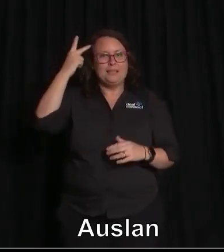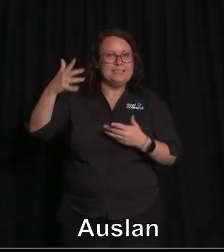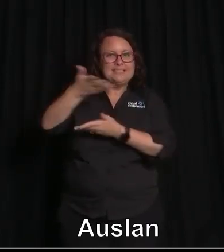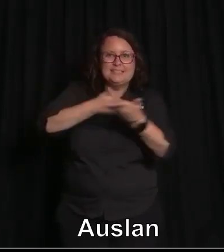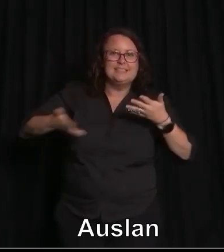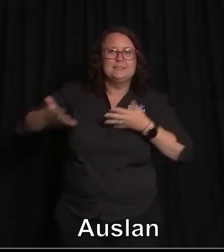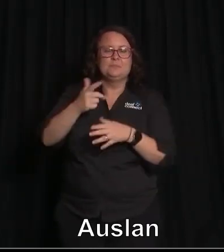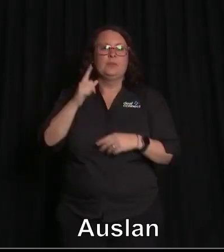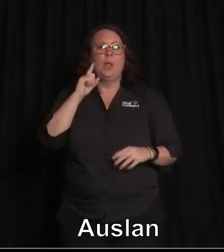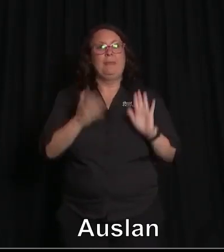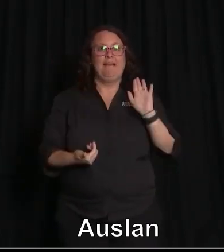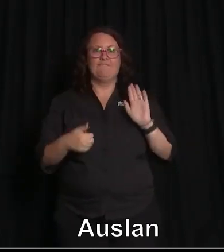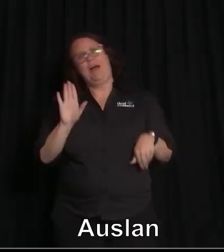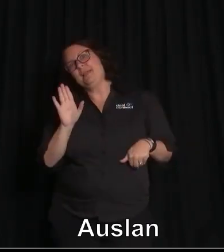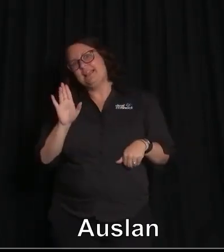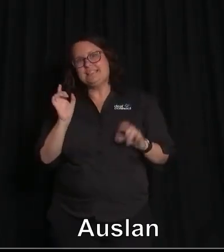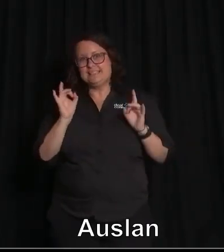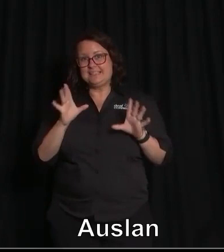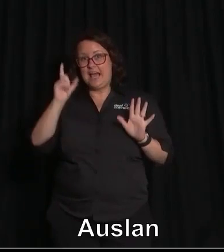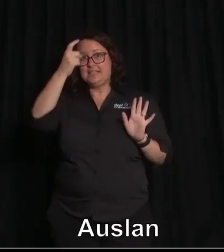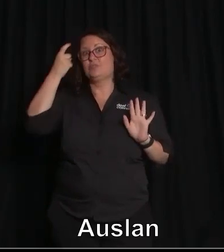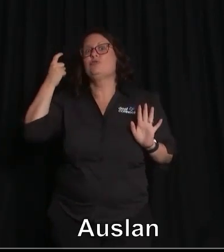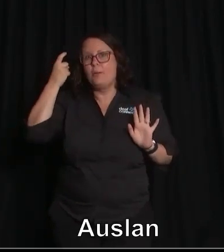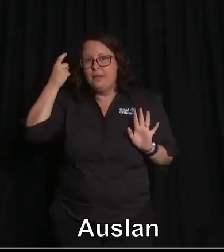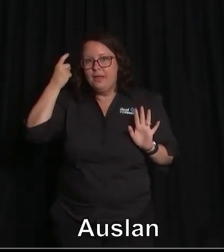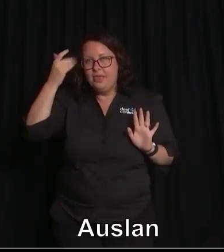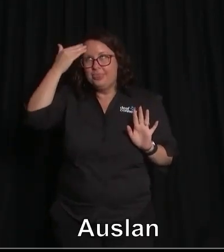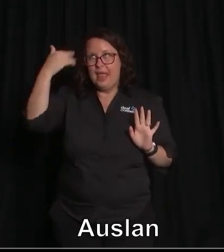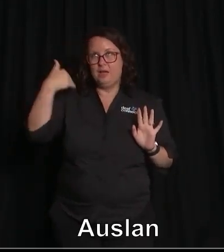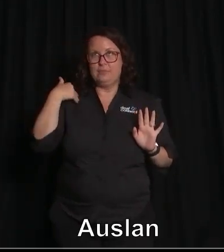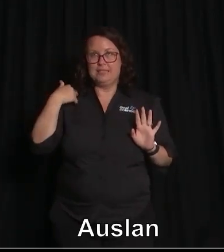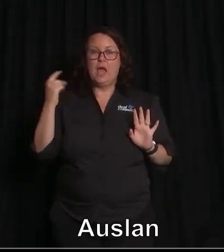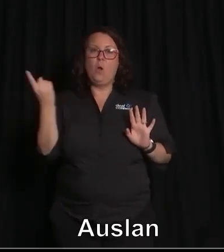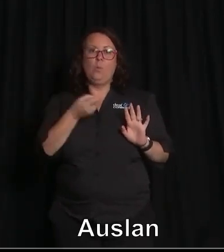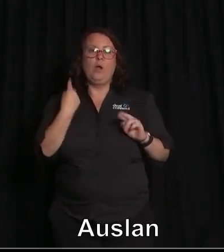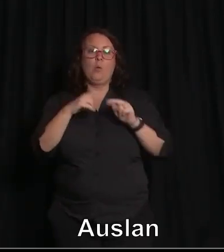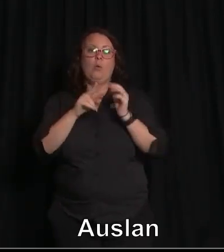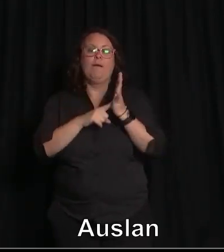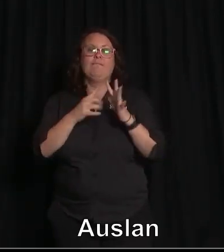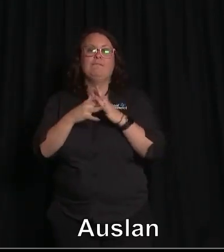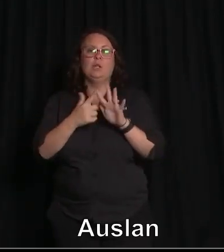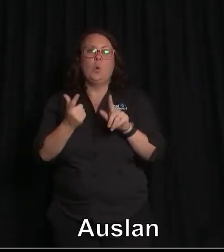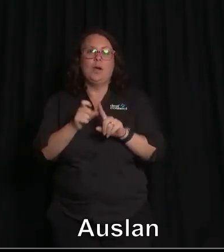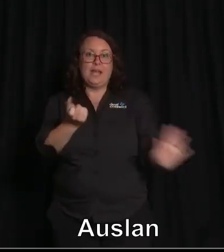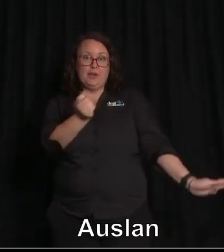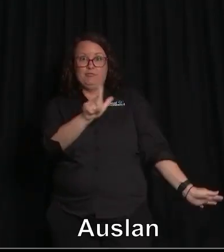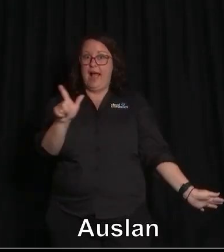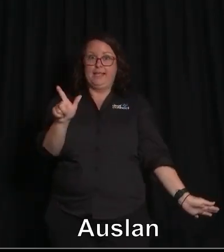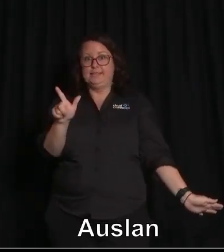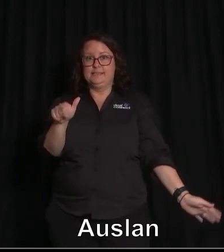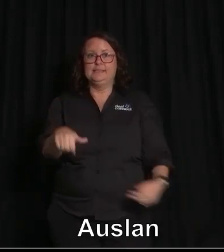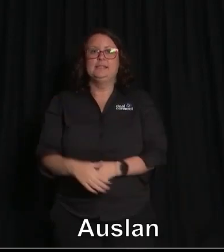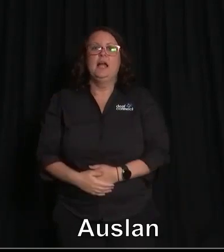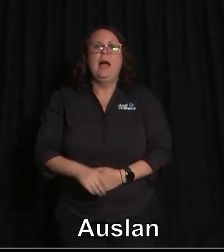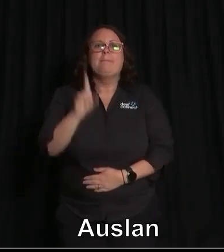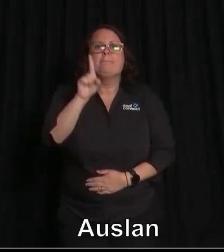we learned that being fabulous often starts as a trauma, which reminds us that we are all flawed, and aren't we flawed, right? But